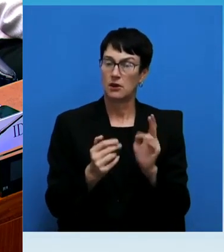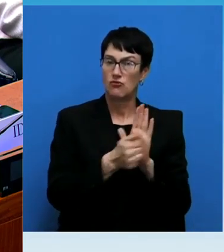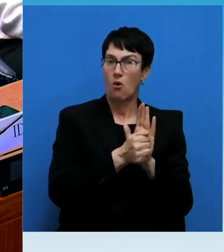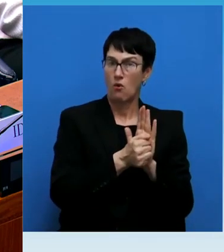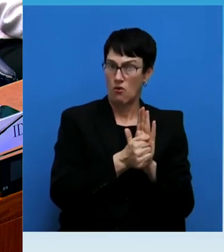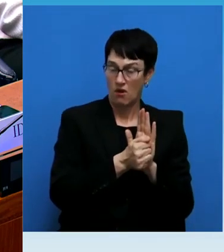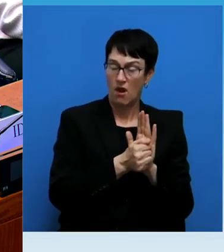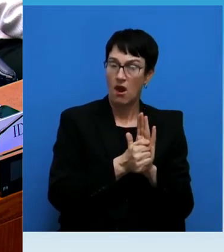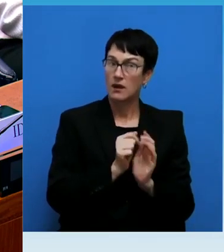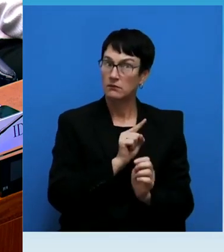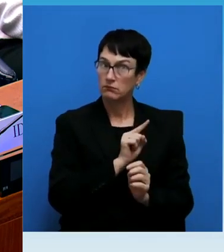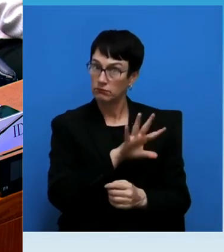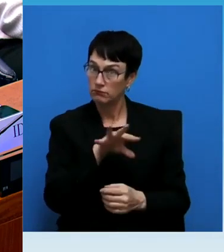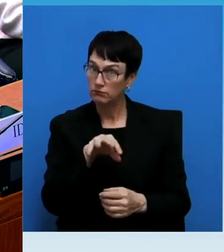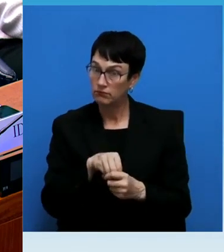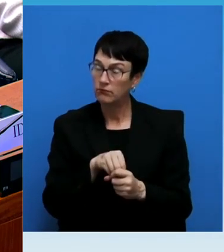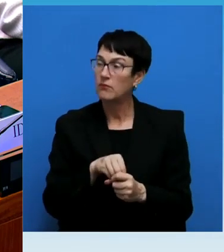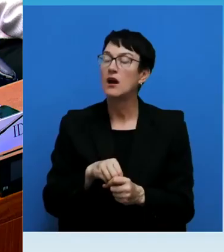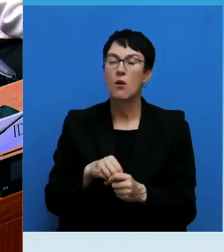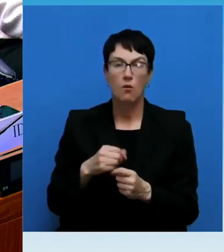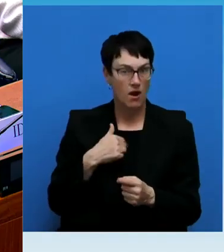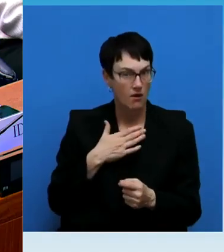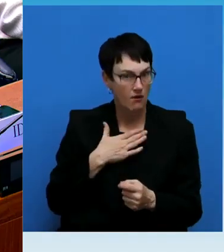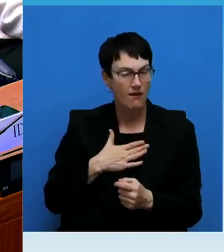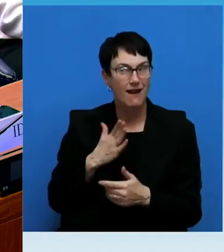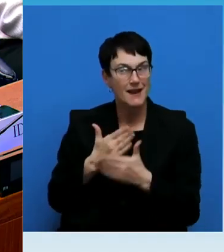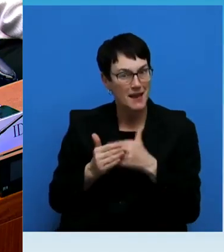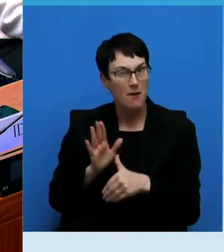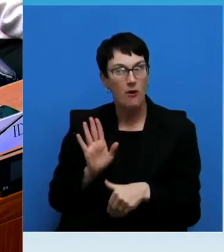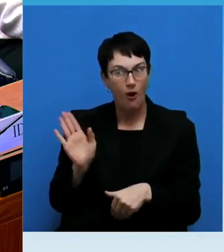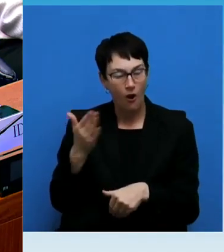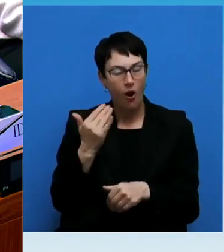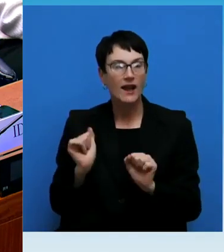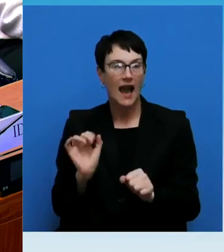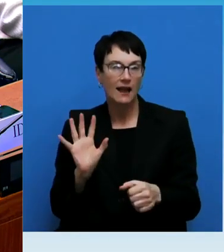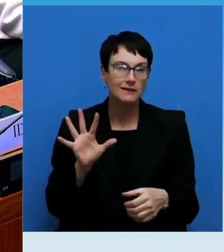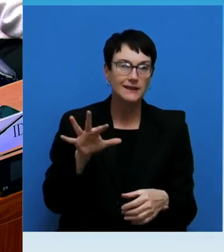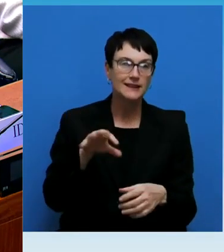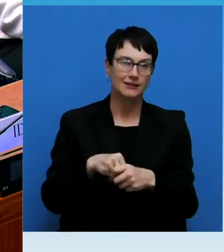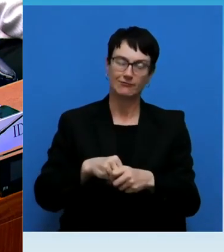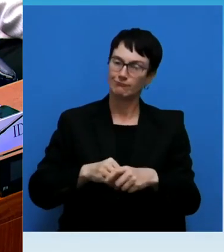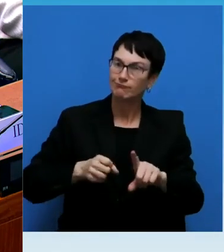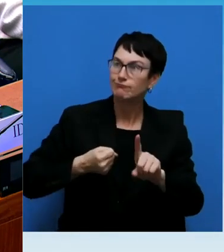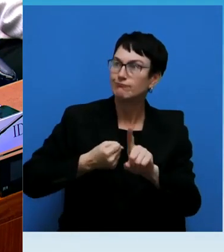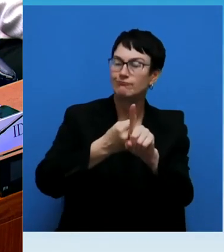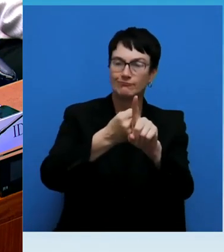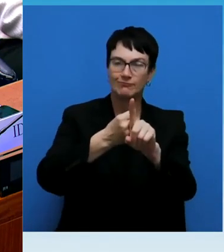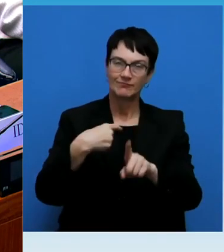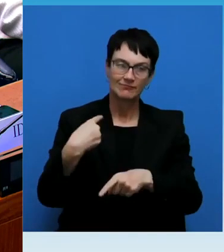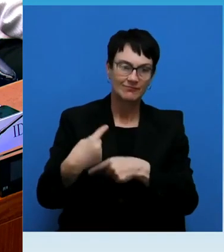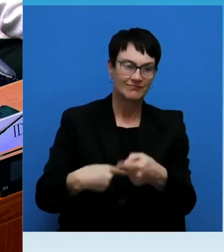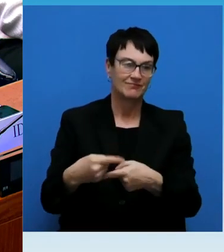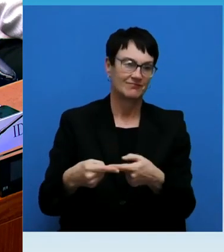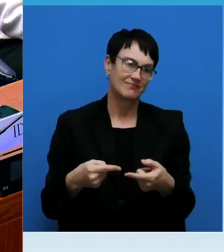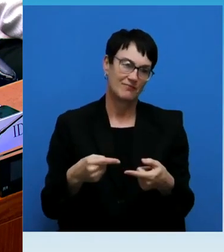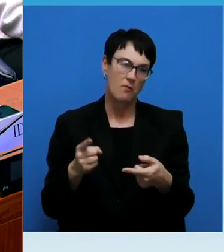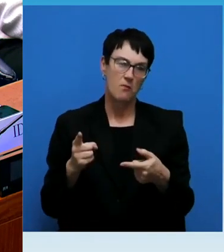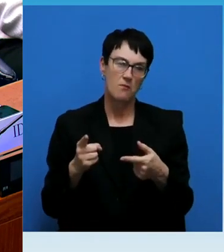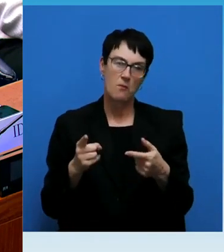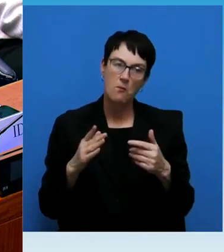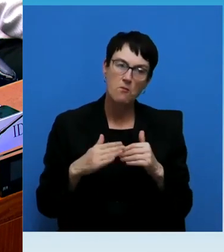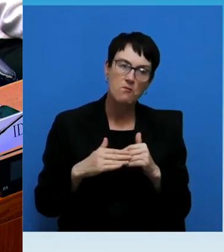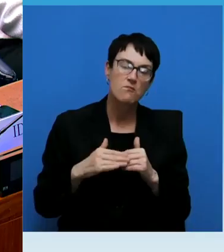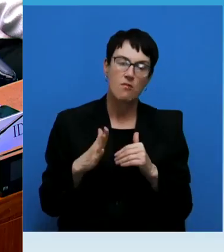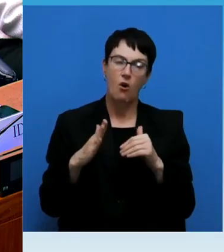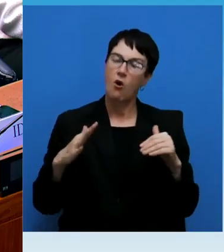work in an articulated manner with the institutions to translate global commitments in the frequent actions